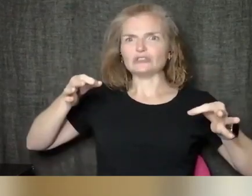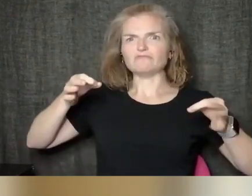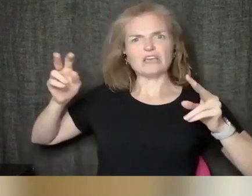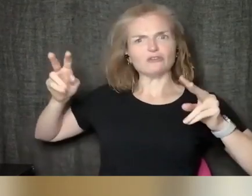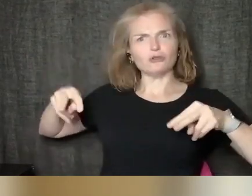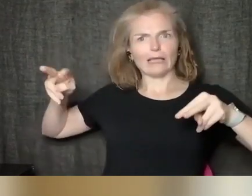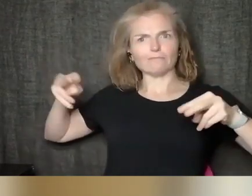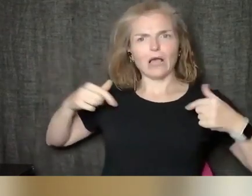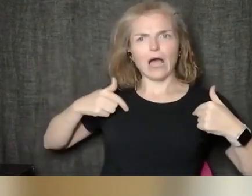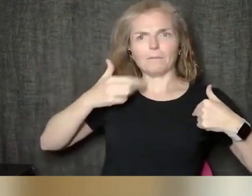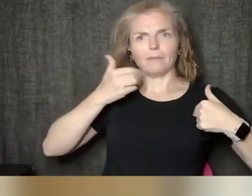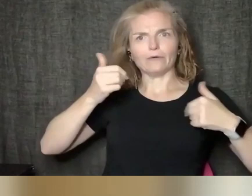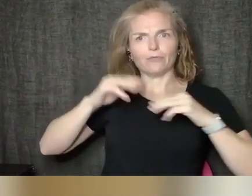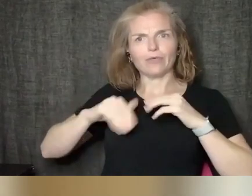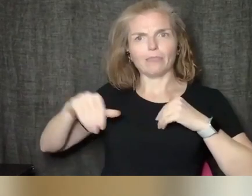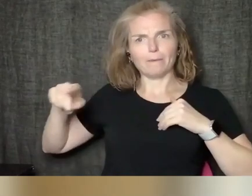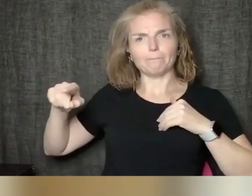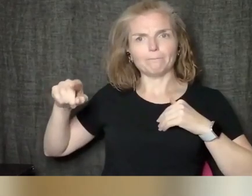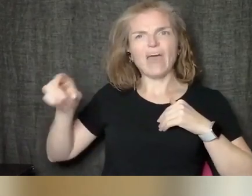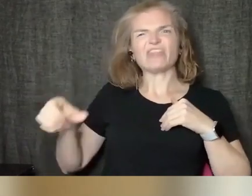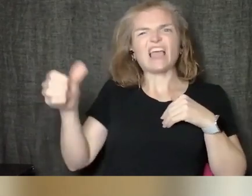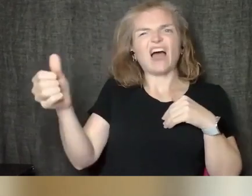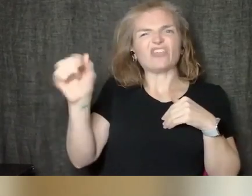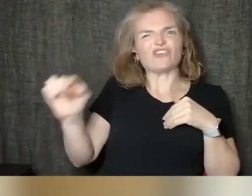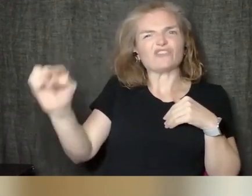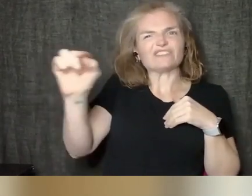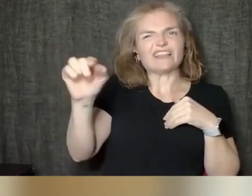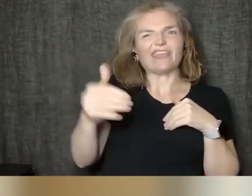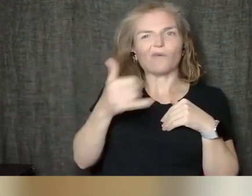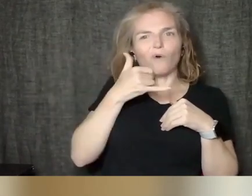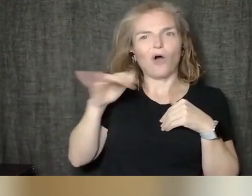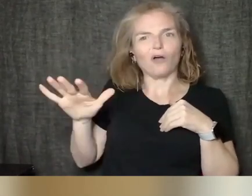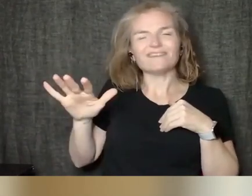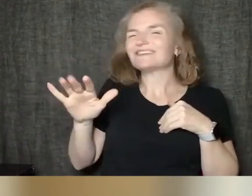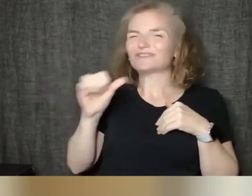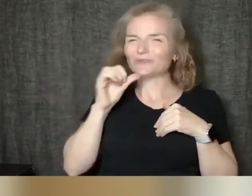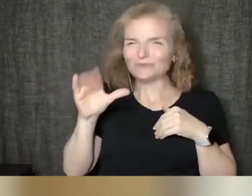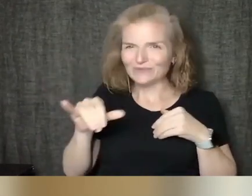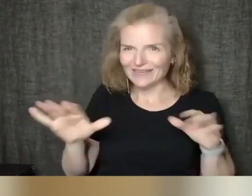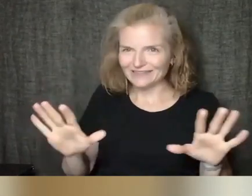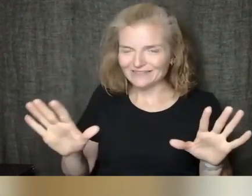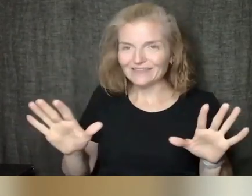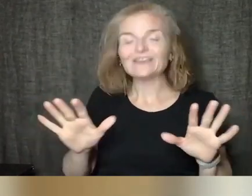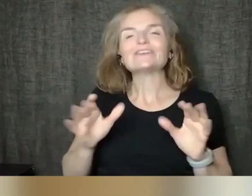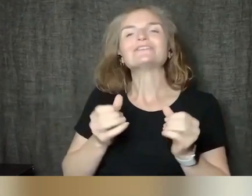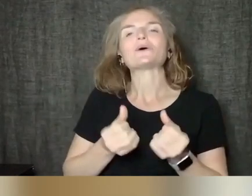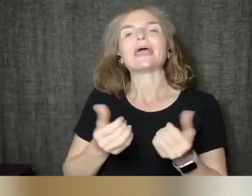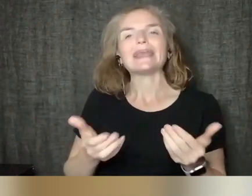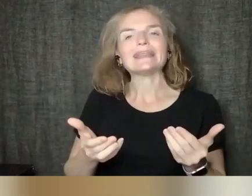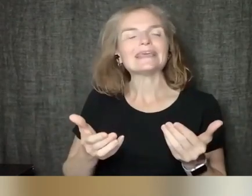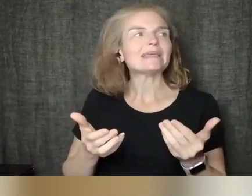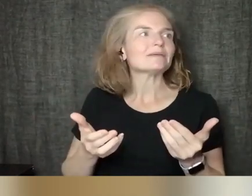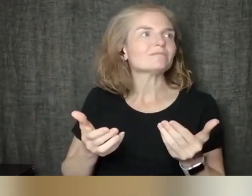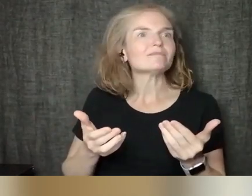to the other as being wrong. Mm-hmm. So anything that reinforces views and opinions